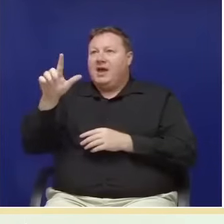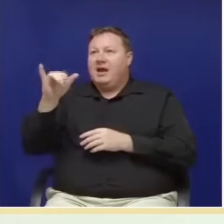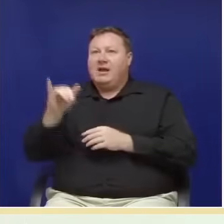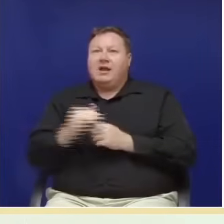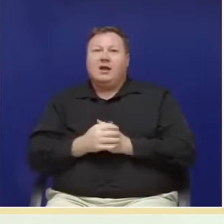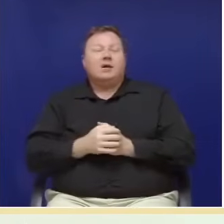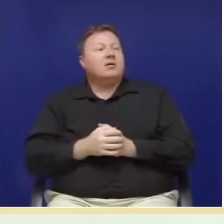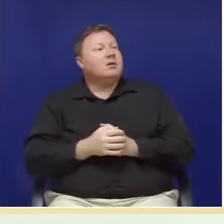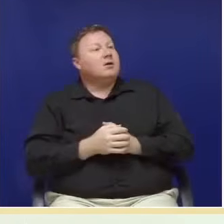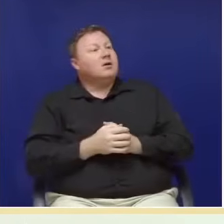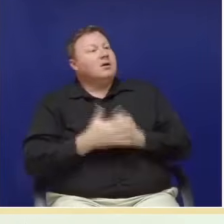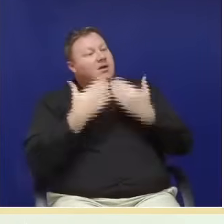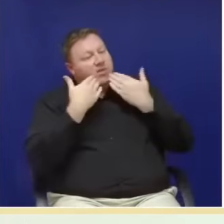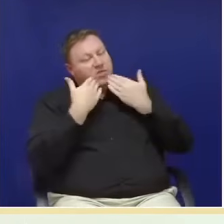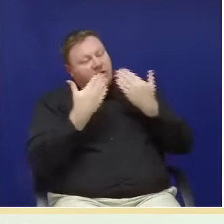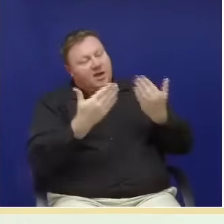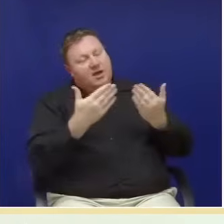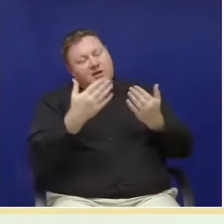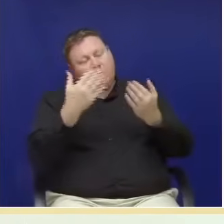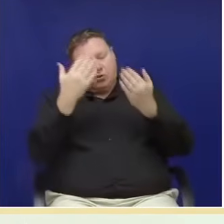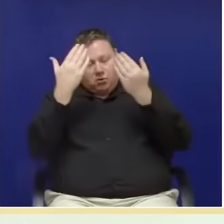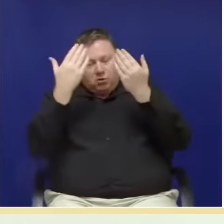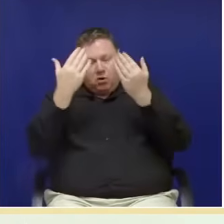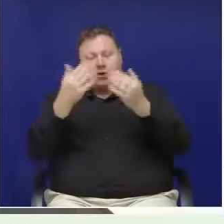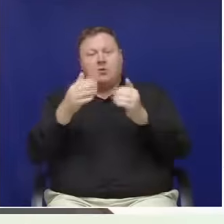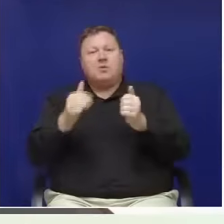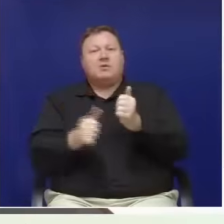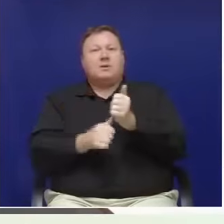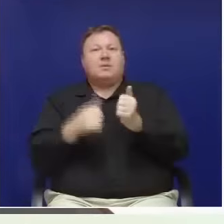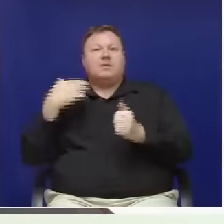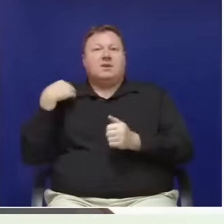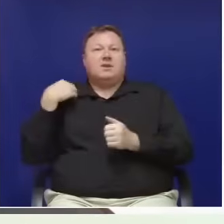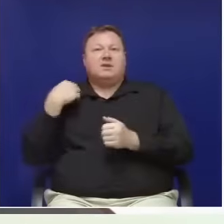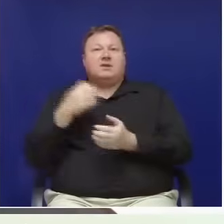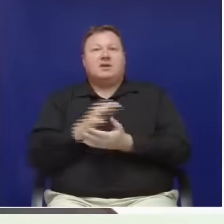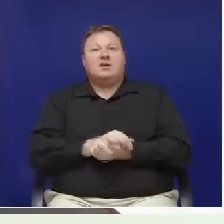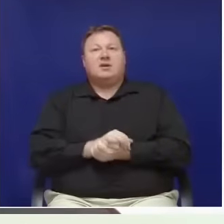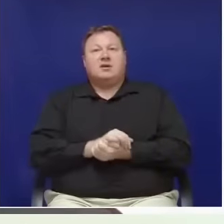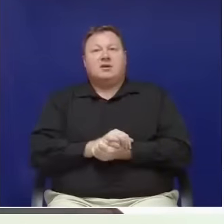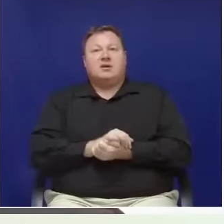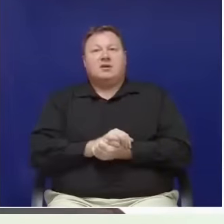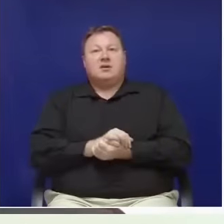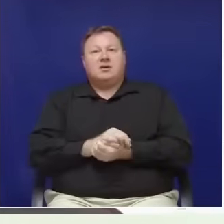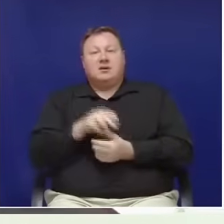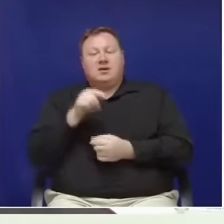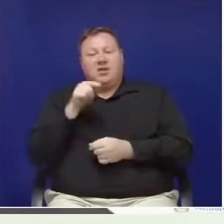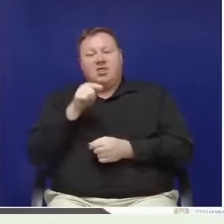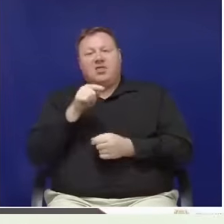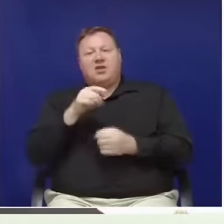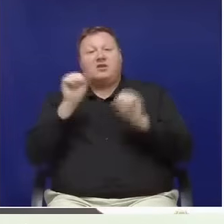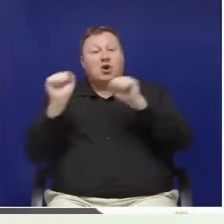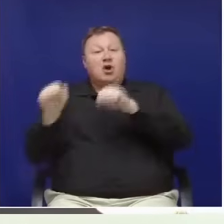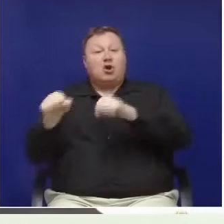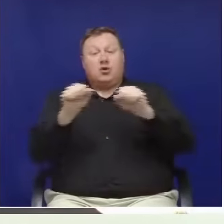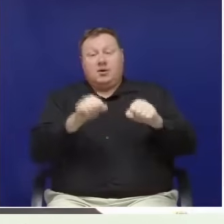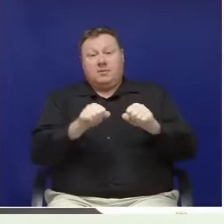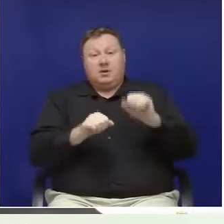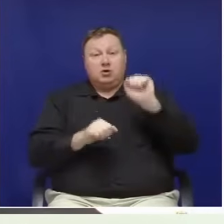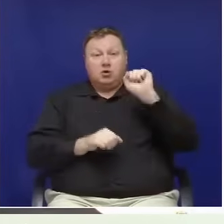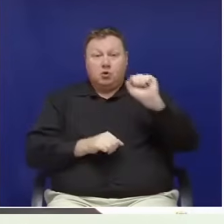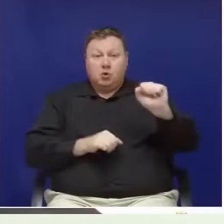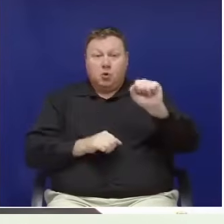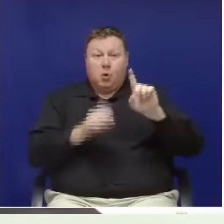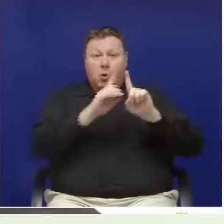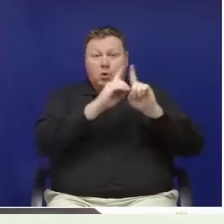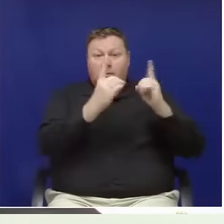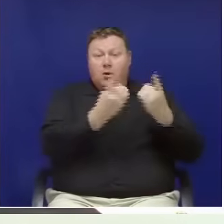Thank you, Honorable Deputy Minister. This binding agreement between your department and the